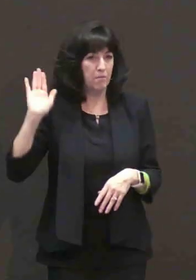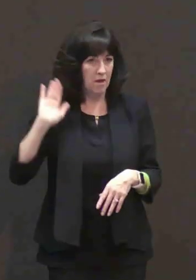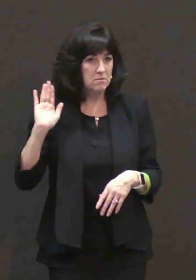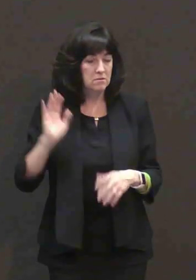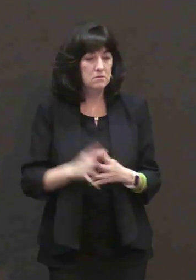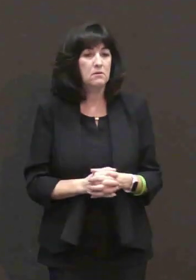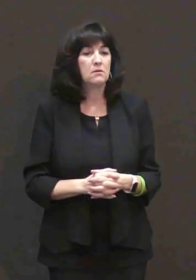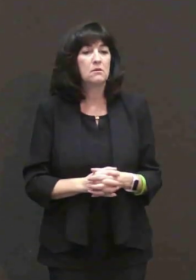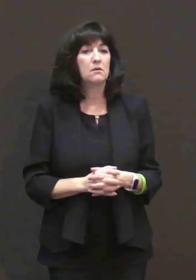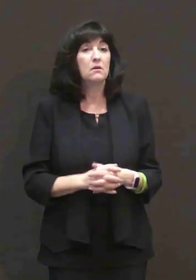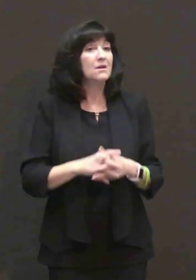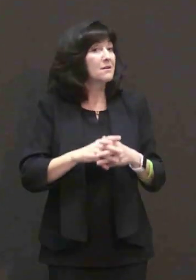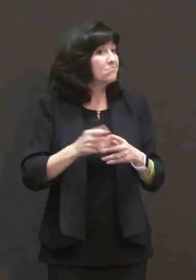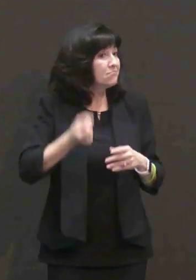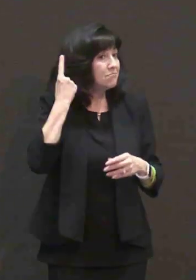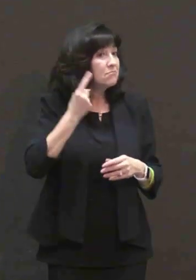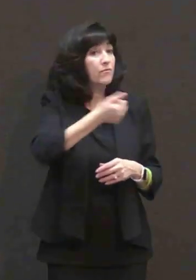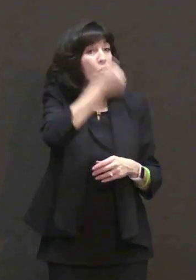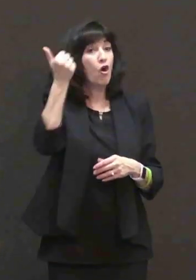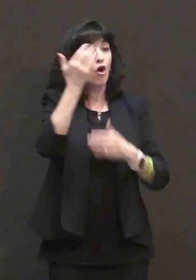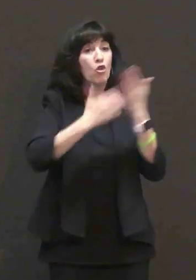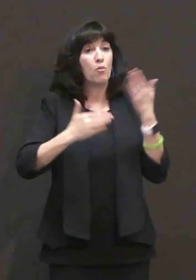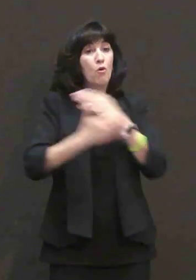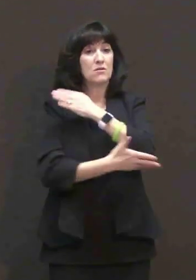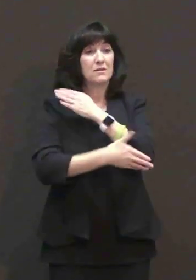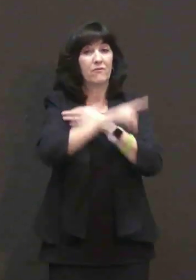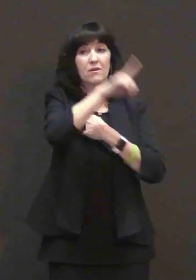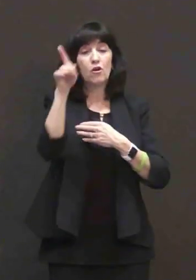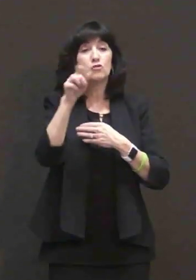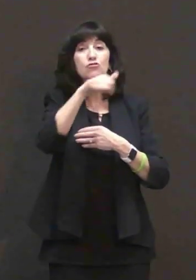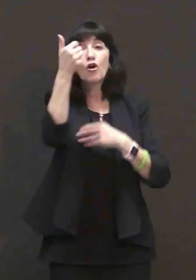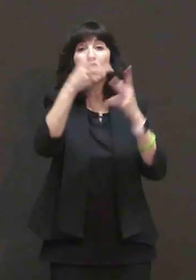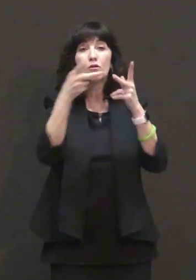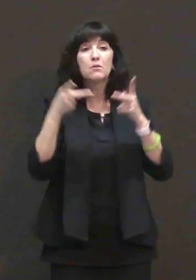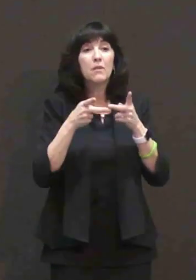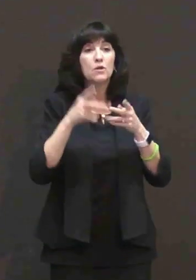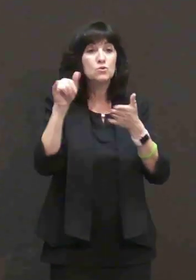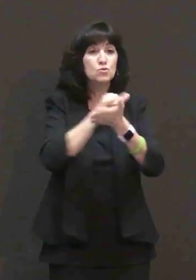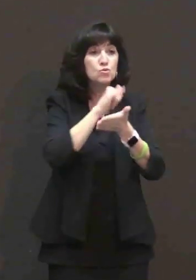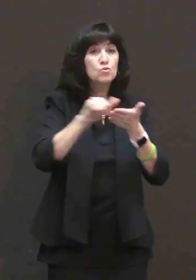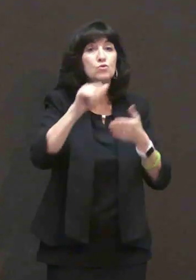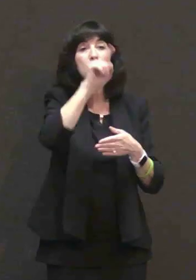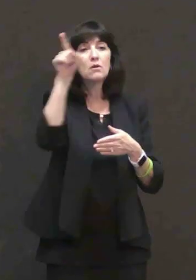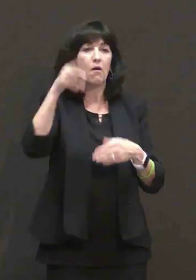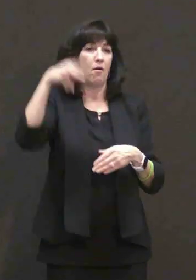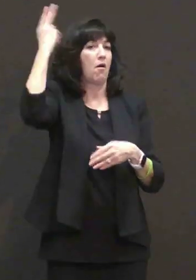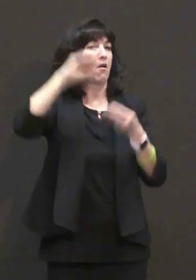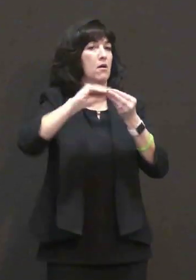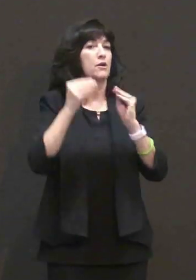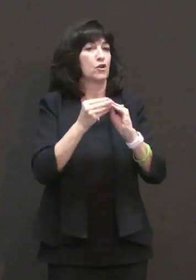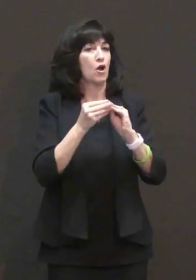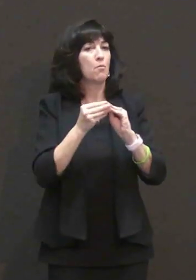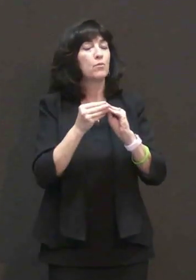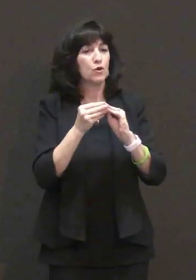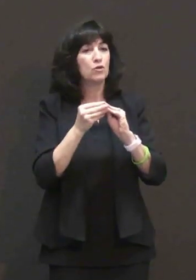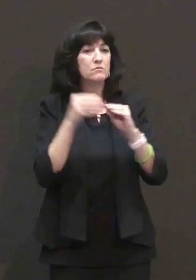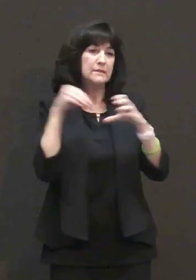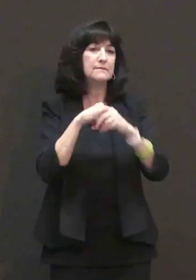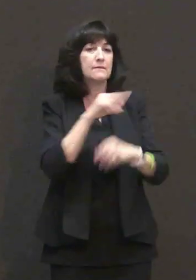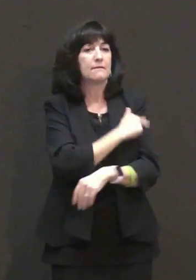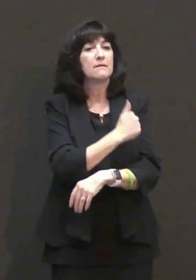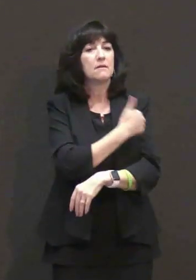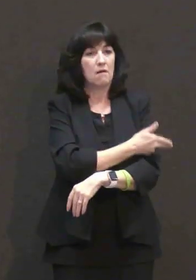that, there are other parts of the country, like New York, that have had a higher rate of hospitalizations. And so just to point out that